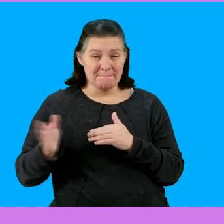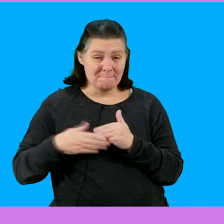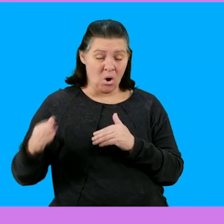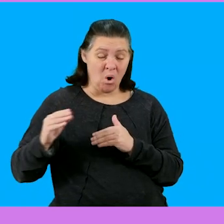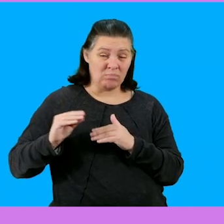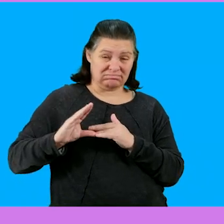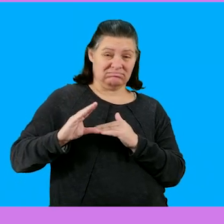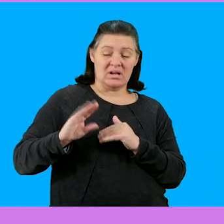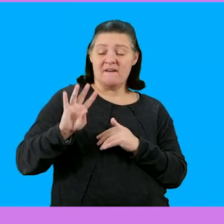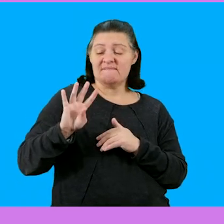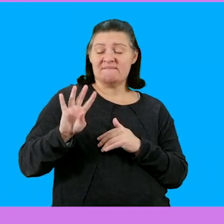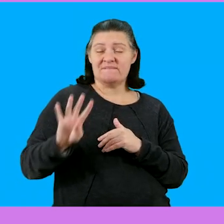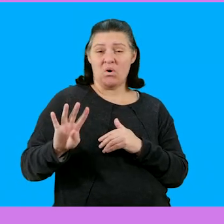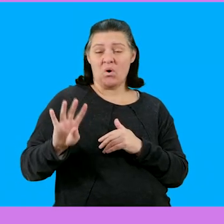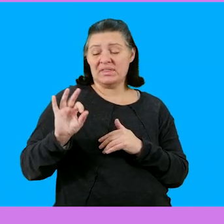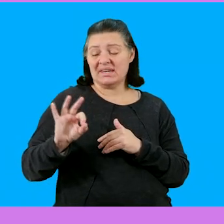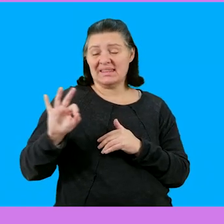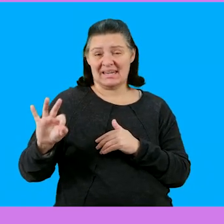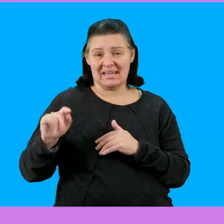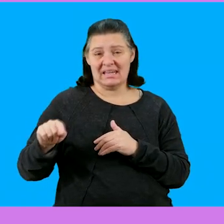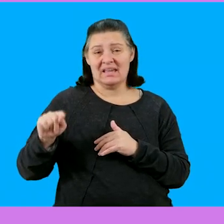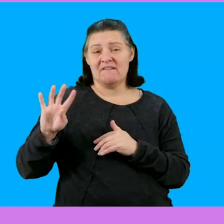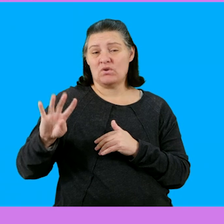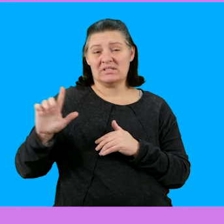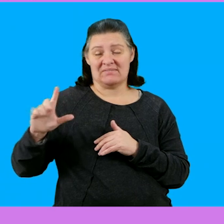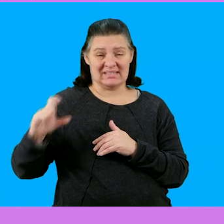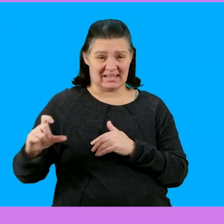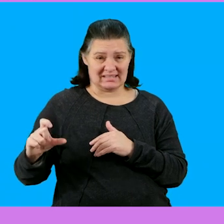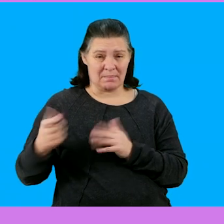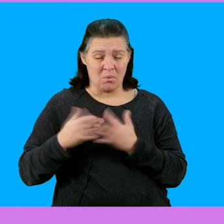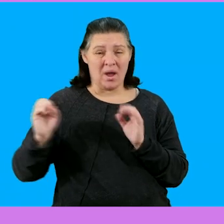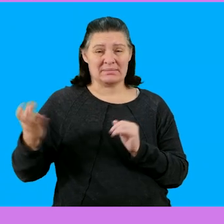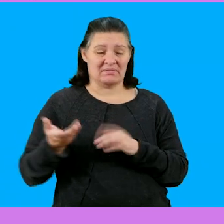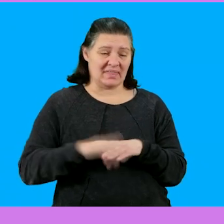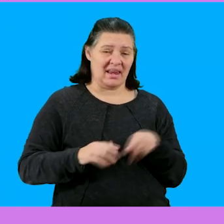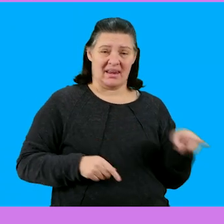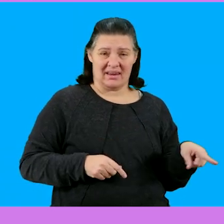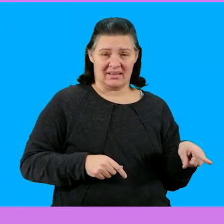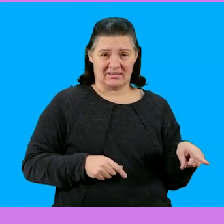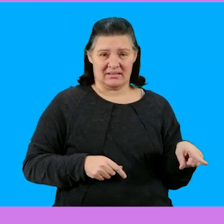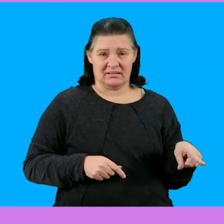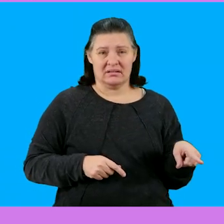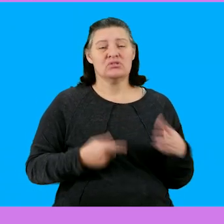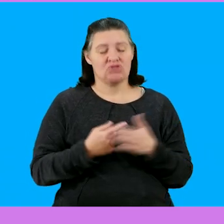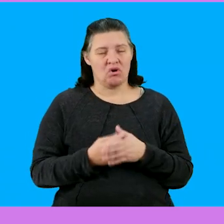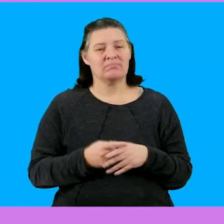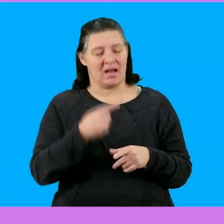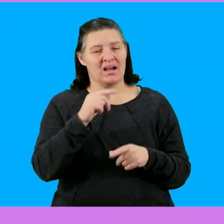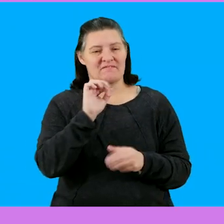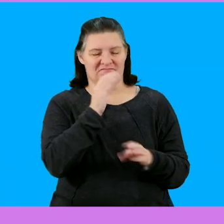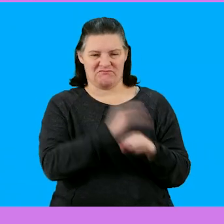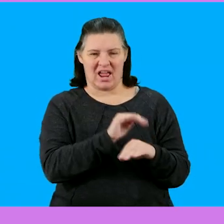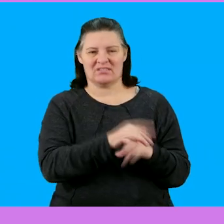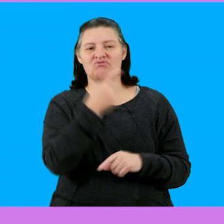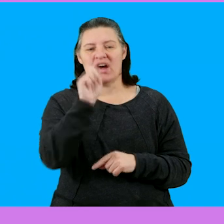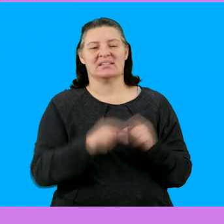here is 433 rand and 47 cents. So in this case, his friend Brian is definitely correct.